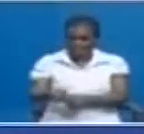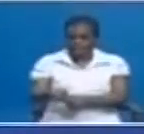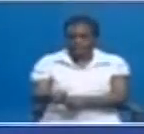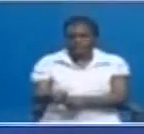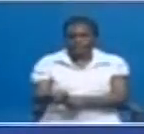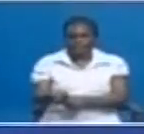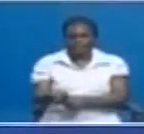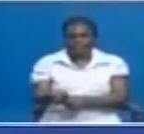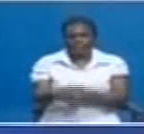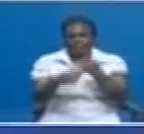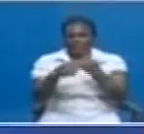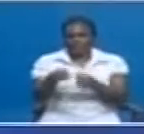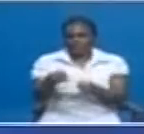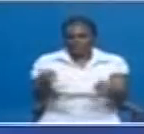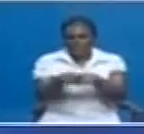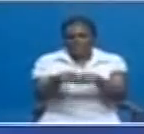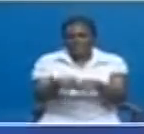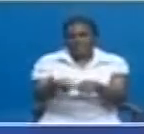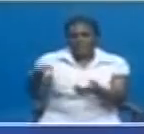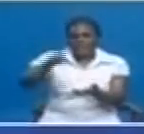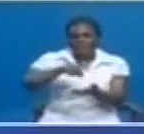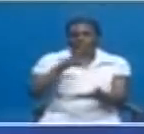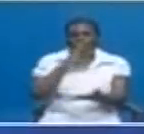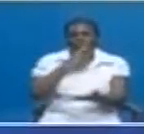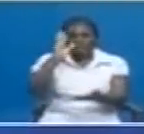it's pouring water into a bucket full of holes.